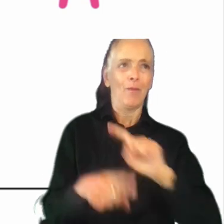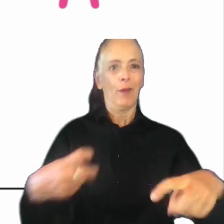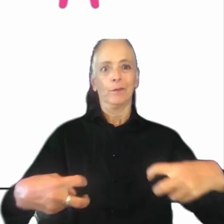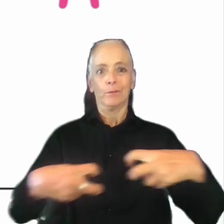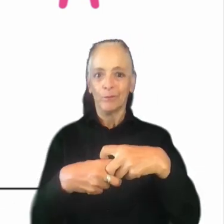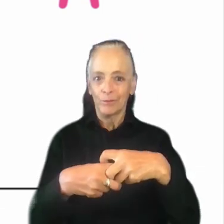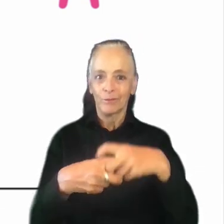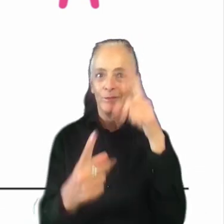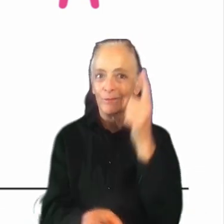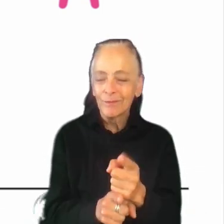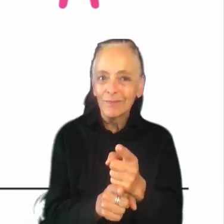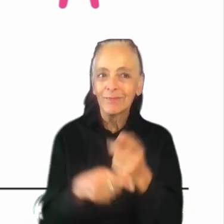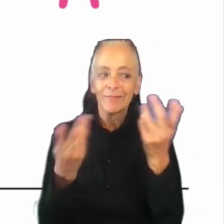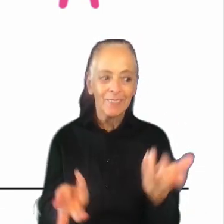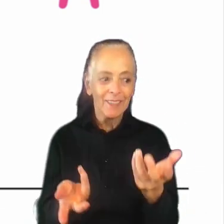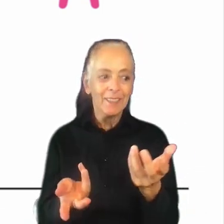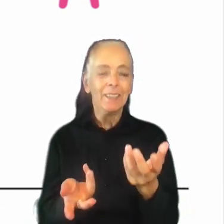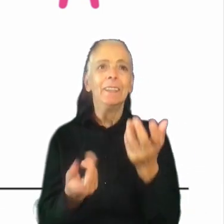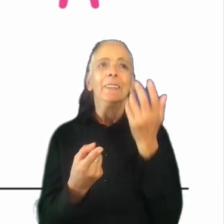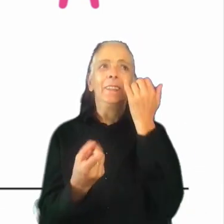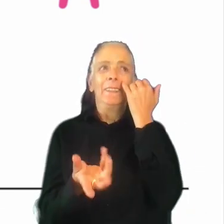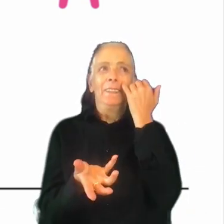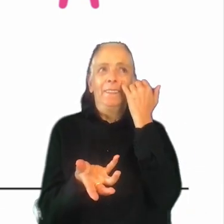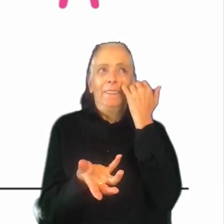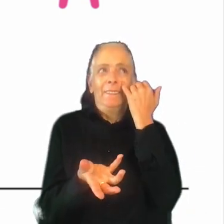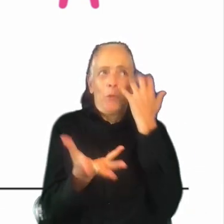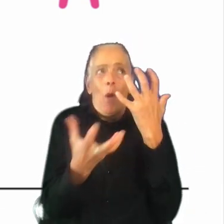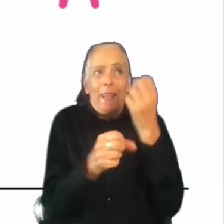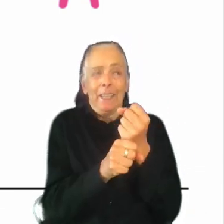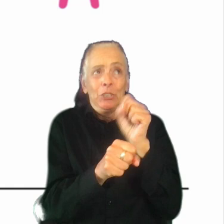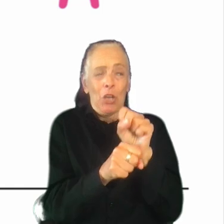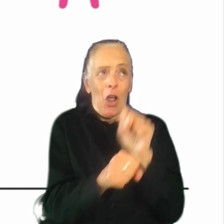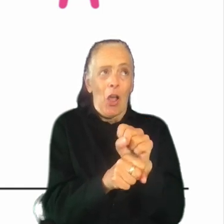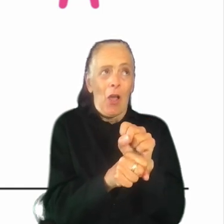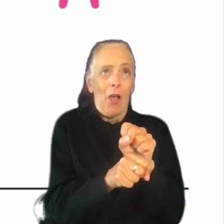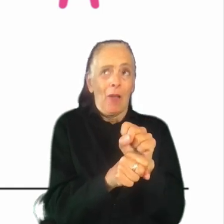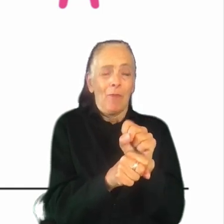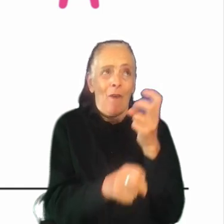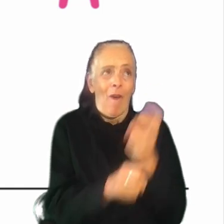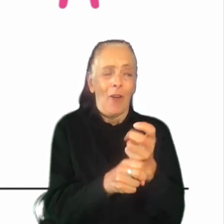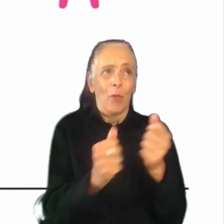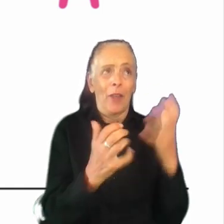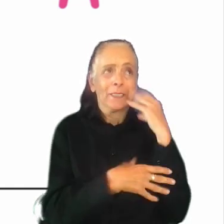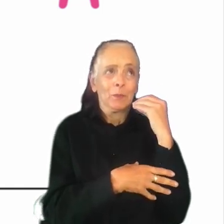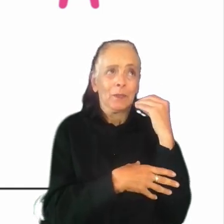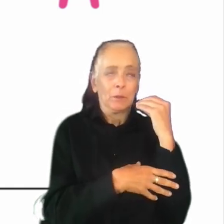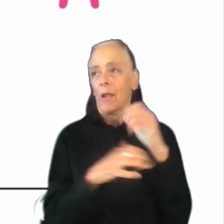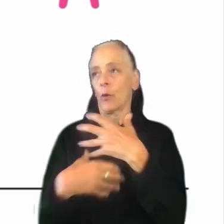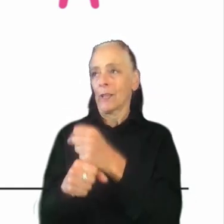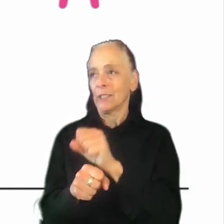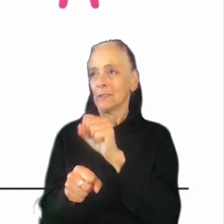catch-22 situation it's very hard to get to the job without having experience but how do you get